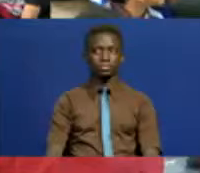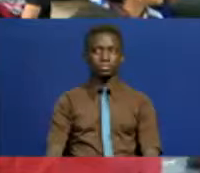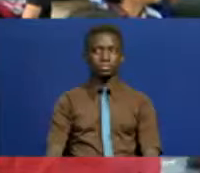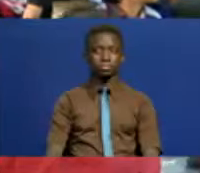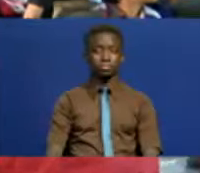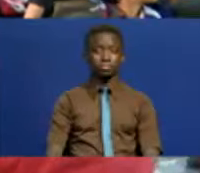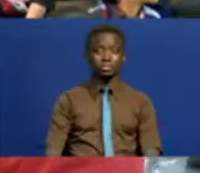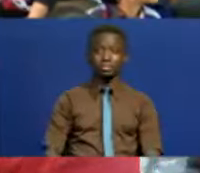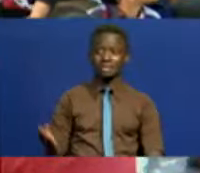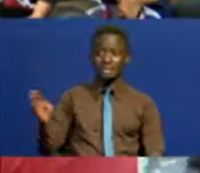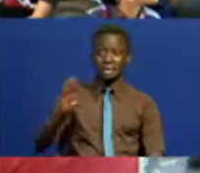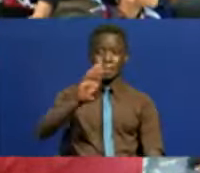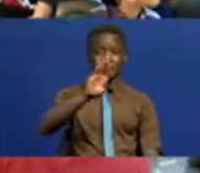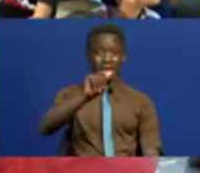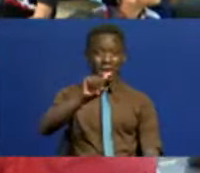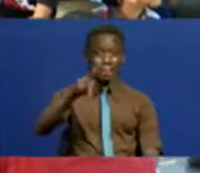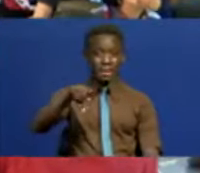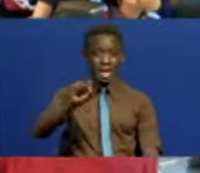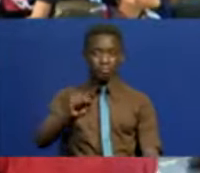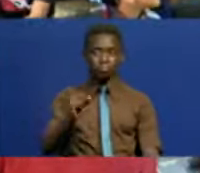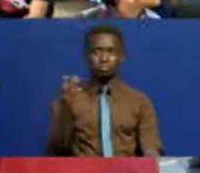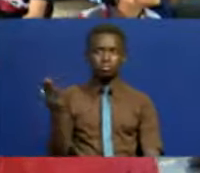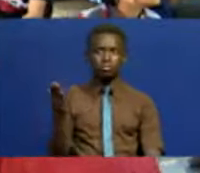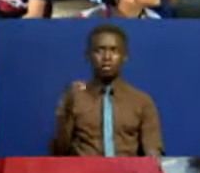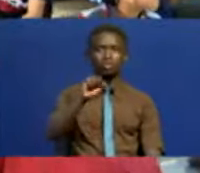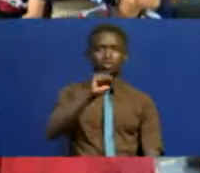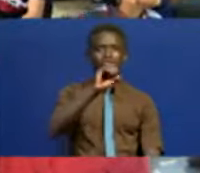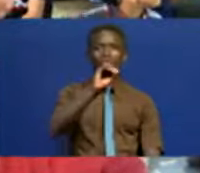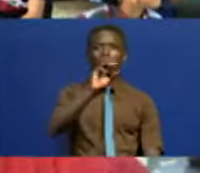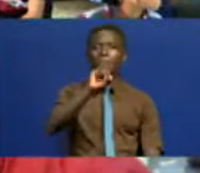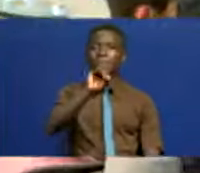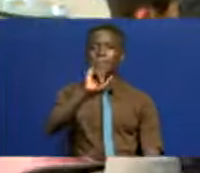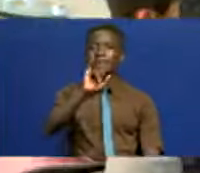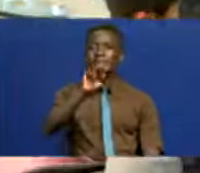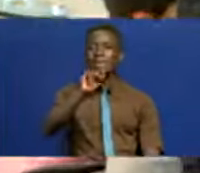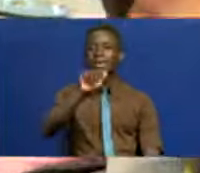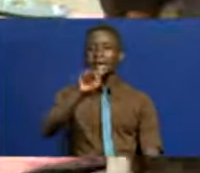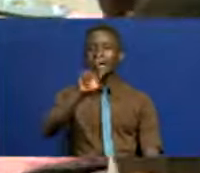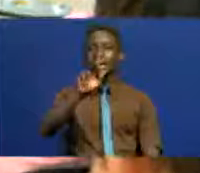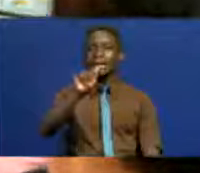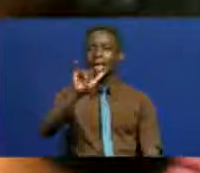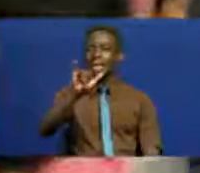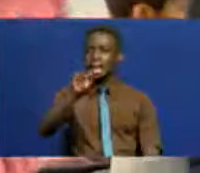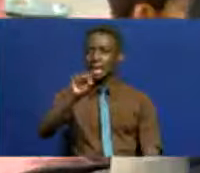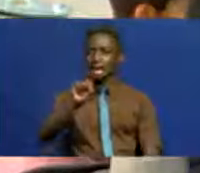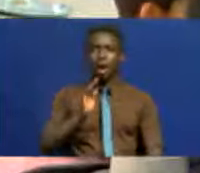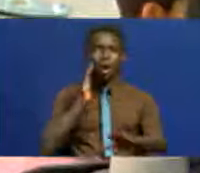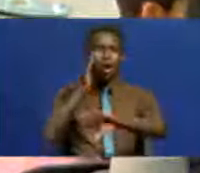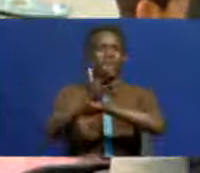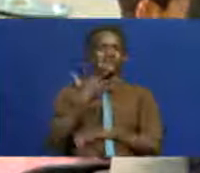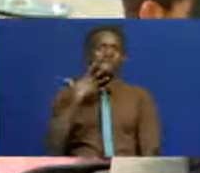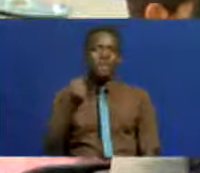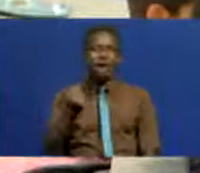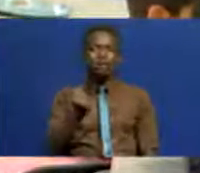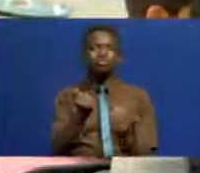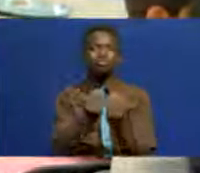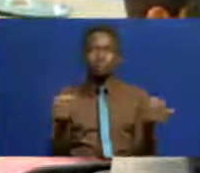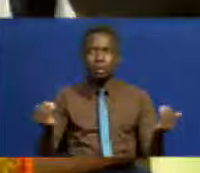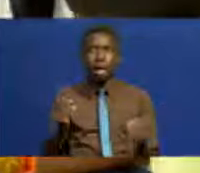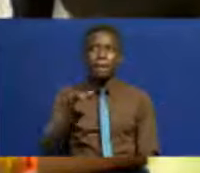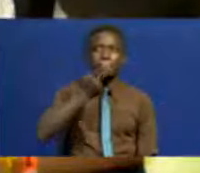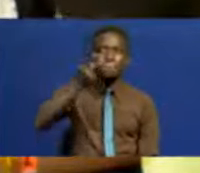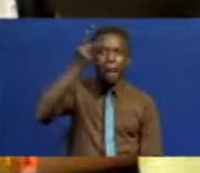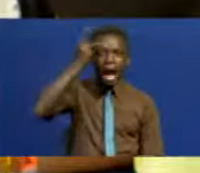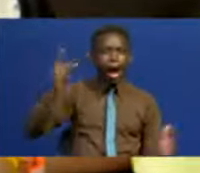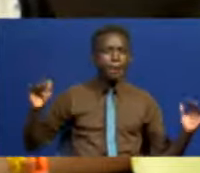At the BAPS Sri Swaminarayan Mandir, over 500 children, parents and guardians gather at the